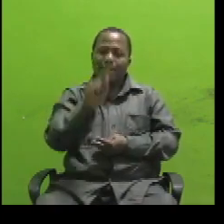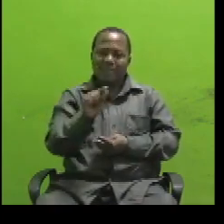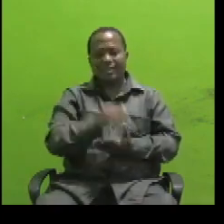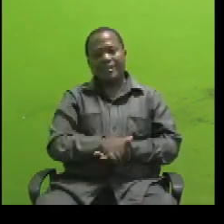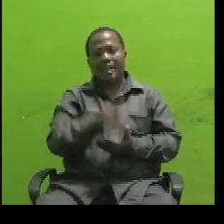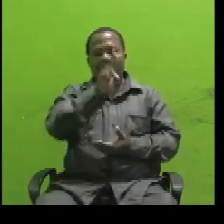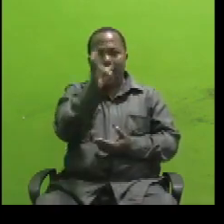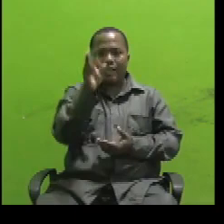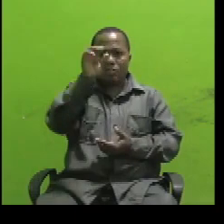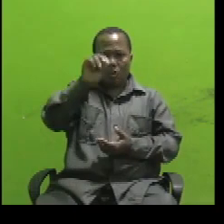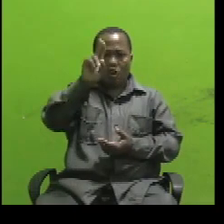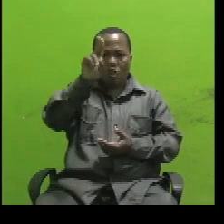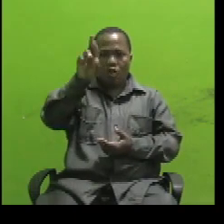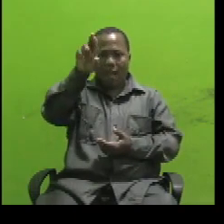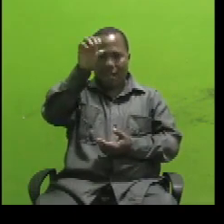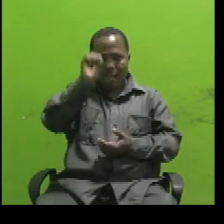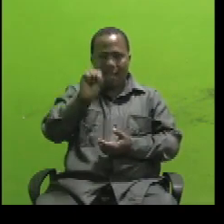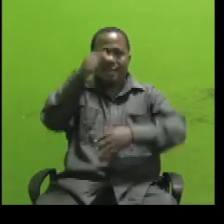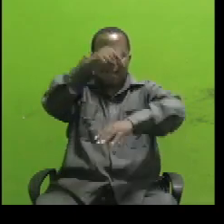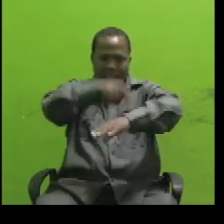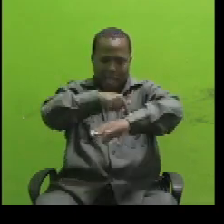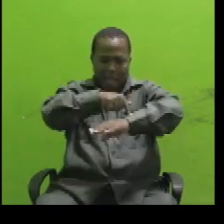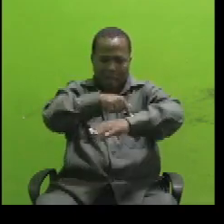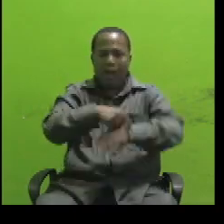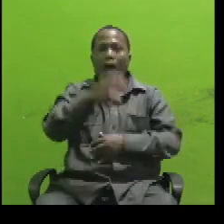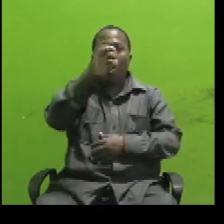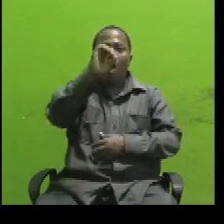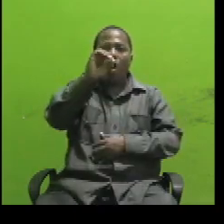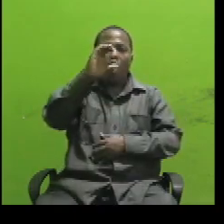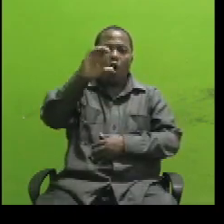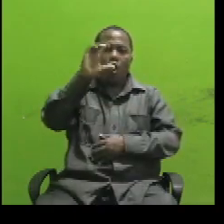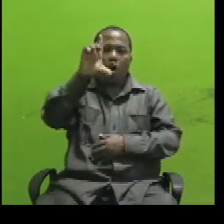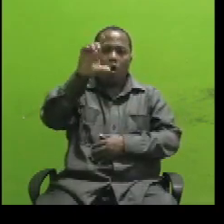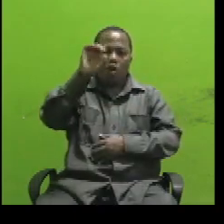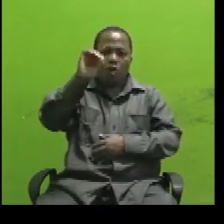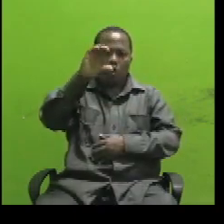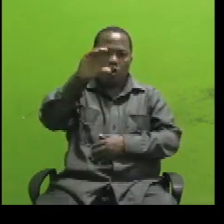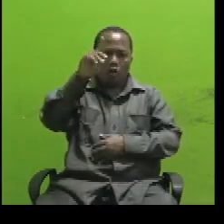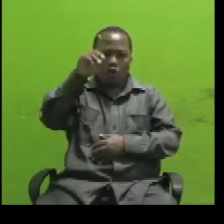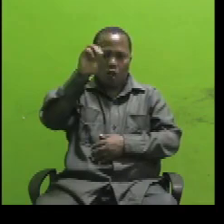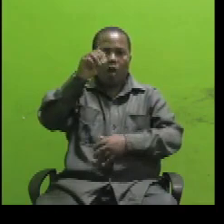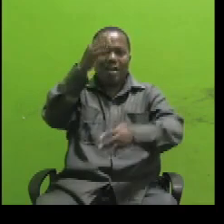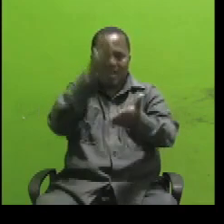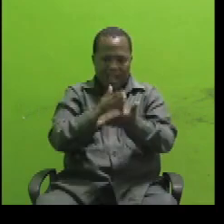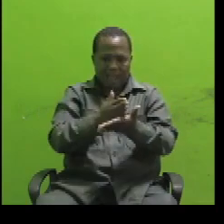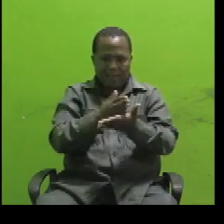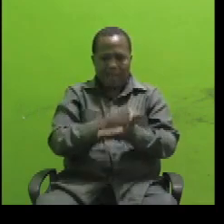HOURS hours, OCLOCK o'clock, TO2,